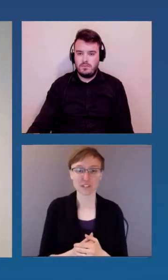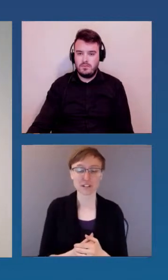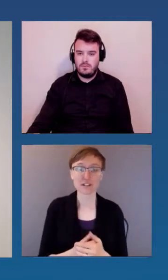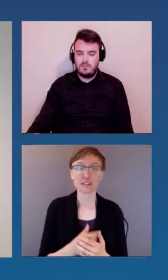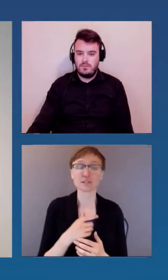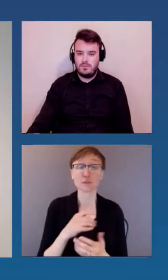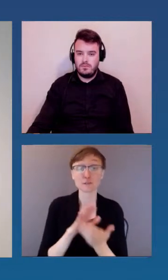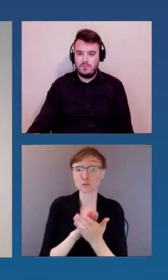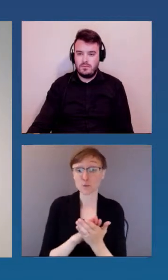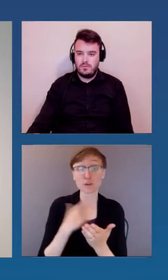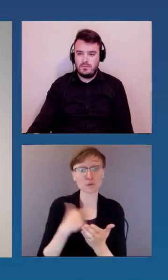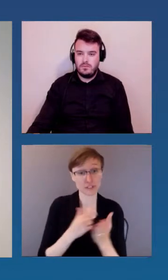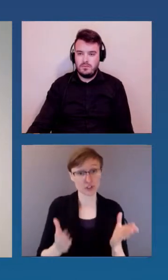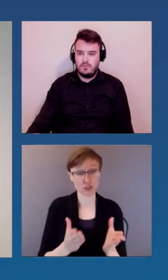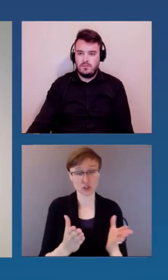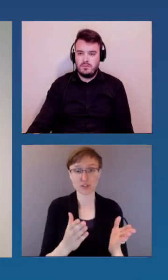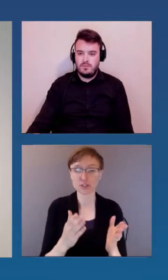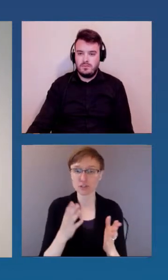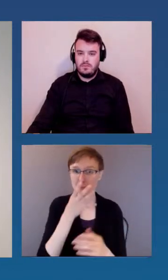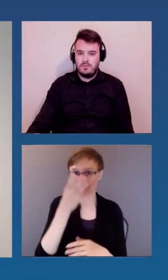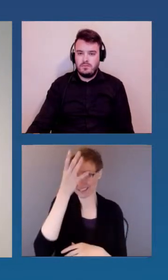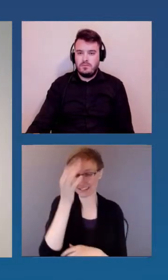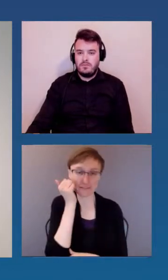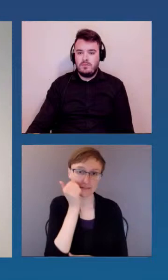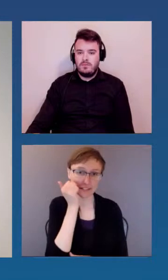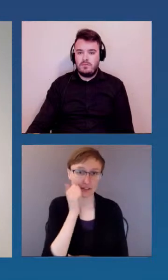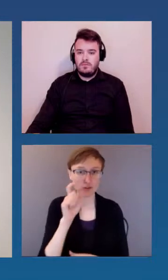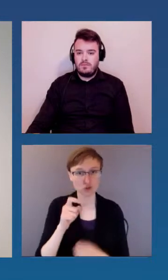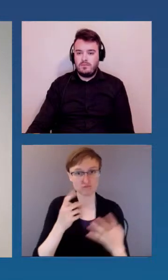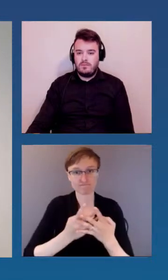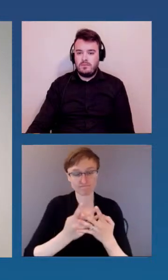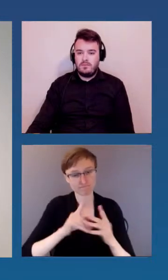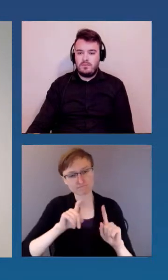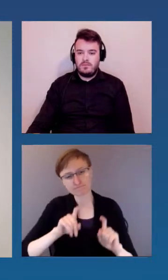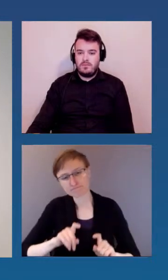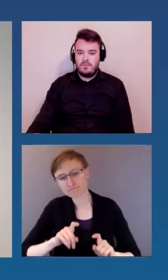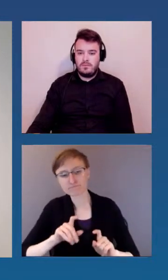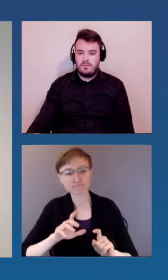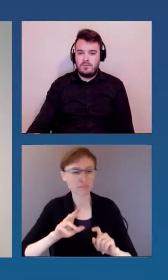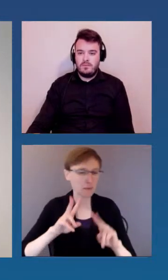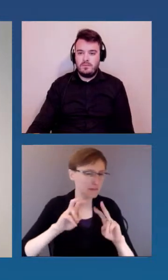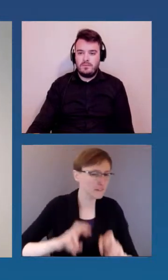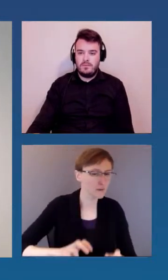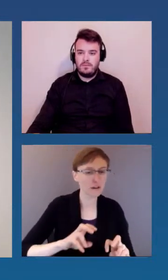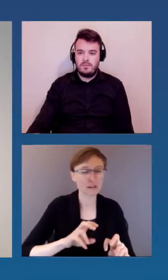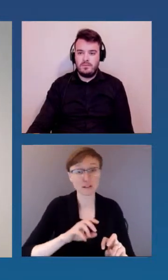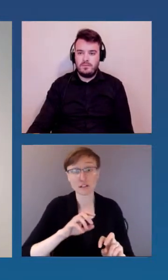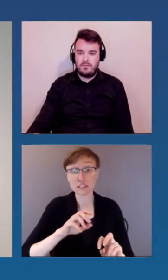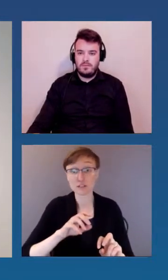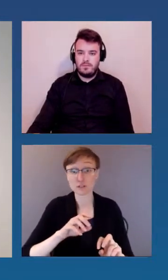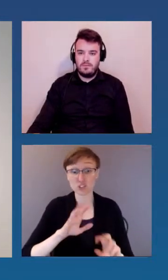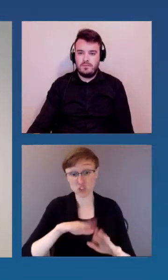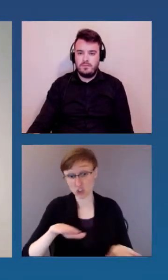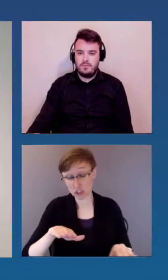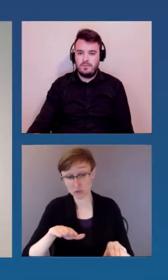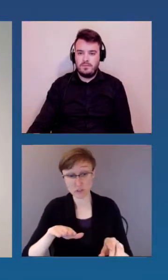Absolutely. We've had a number of outbreaks in childcare settings over the summer. There are, I think, one or